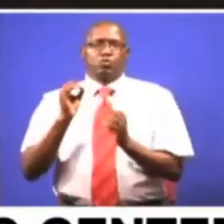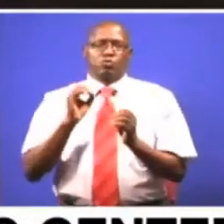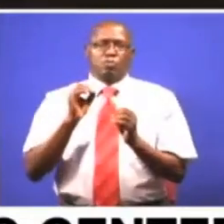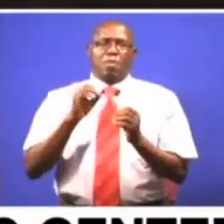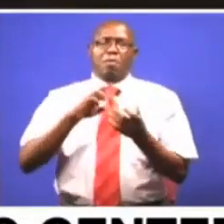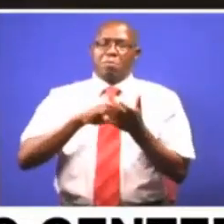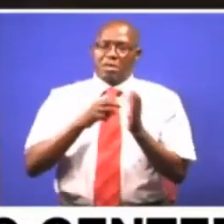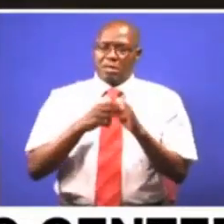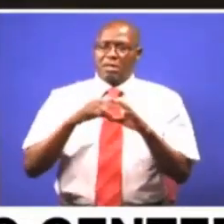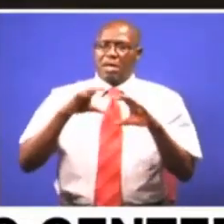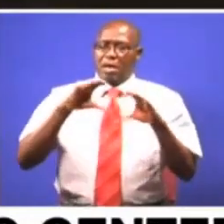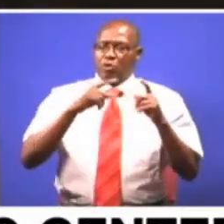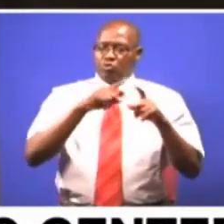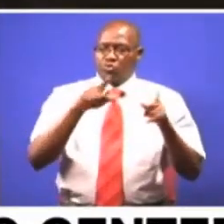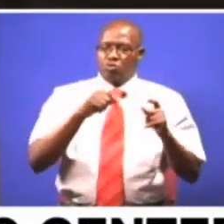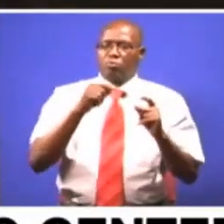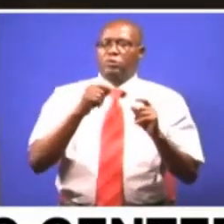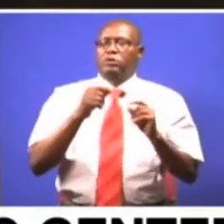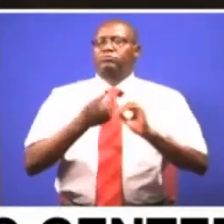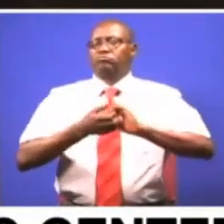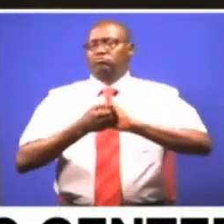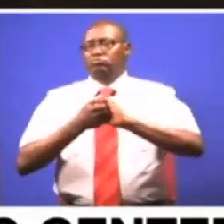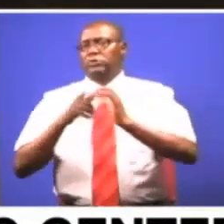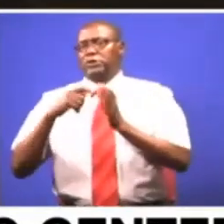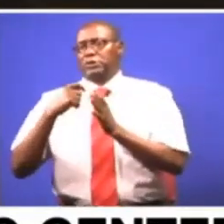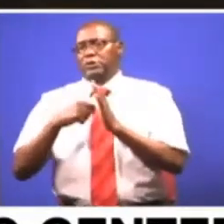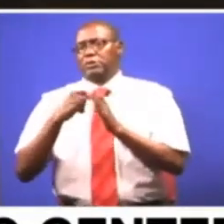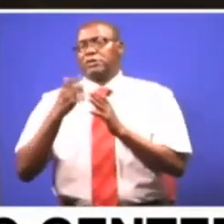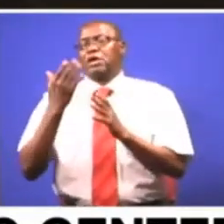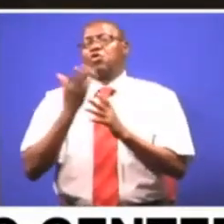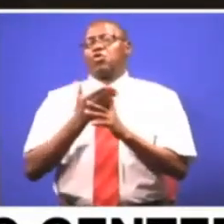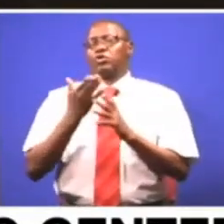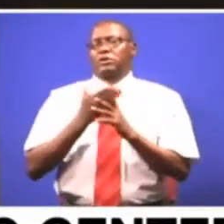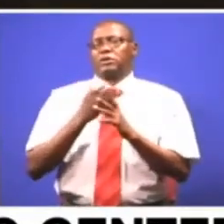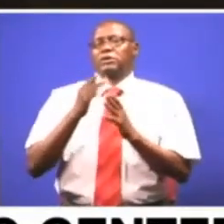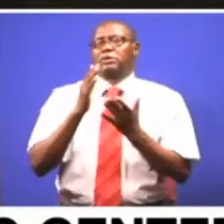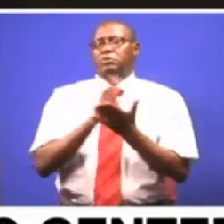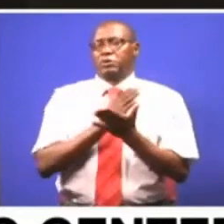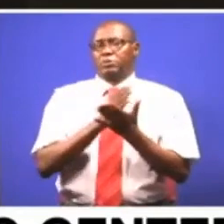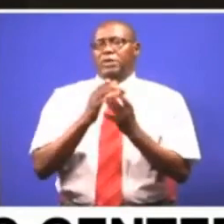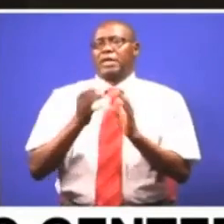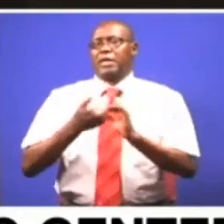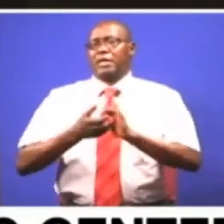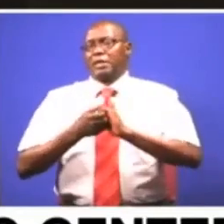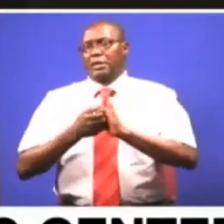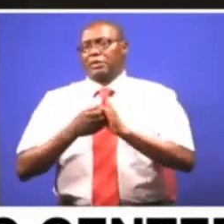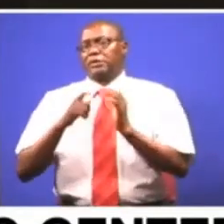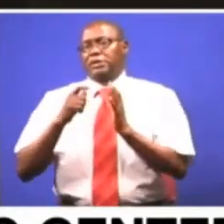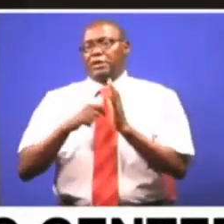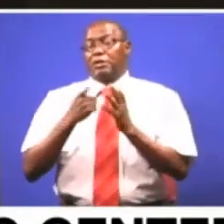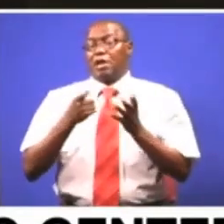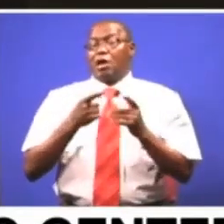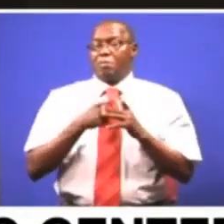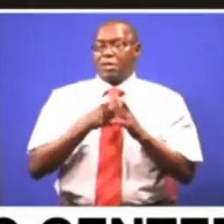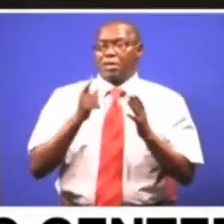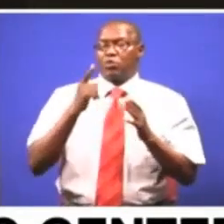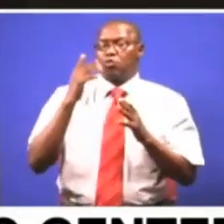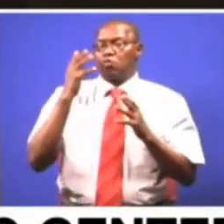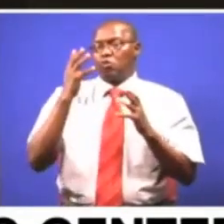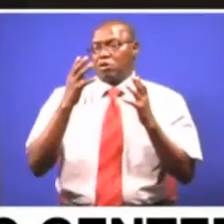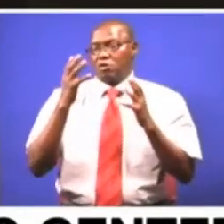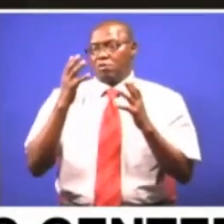industry. Psychology department over the years engage industry. And I'm beginning to wonder, what if